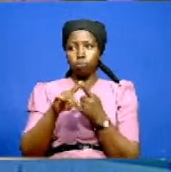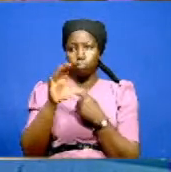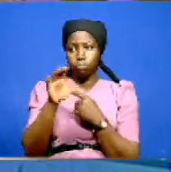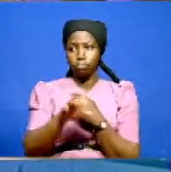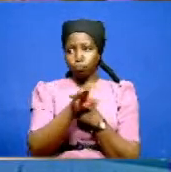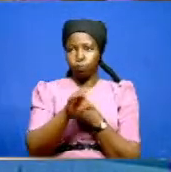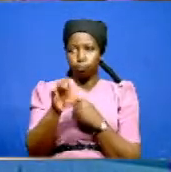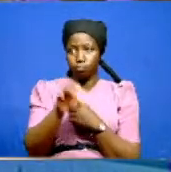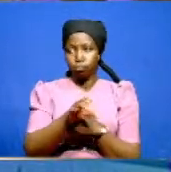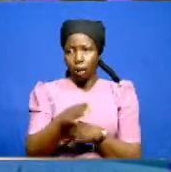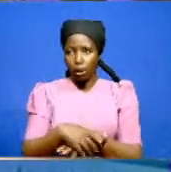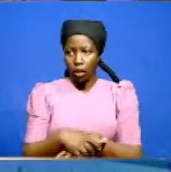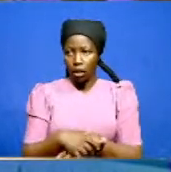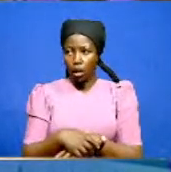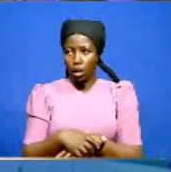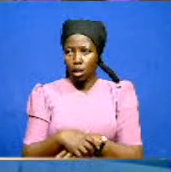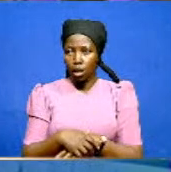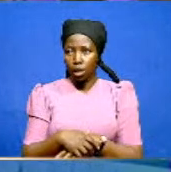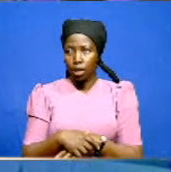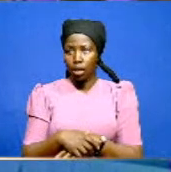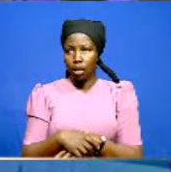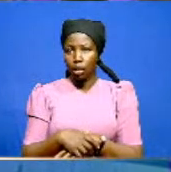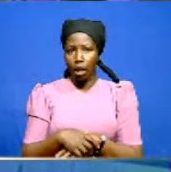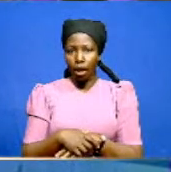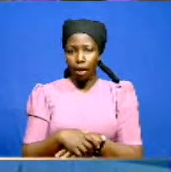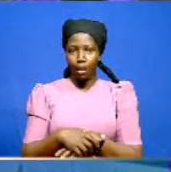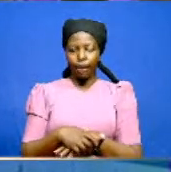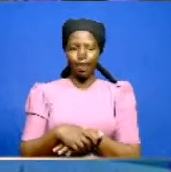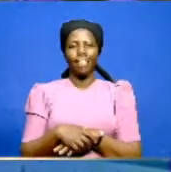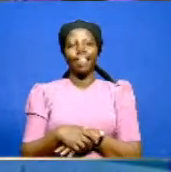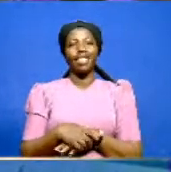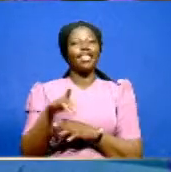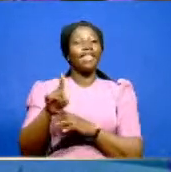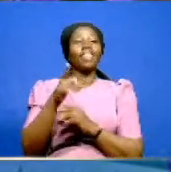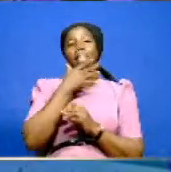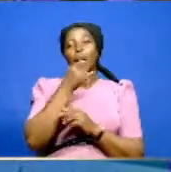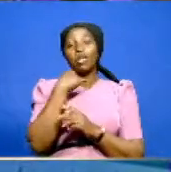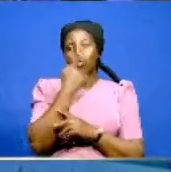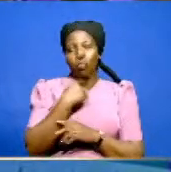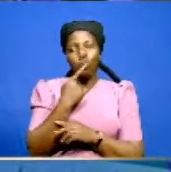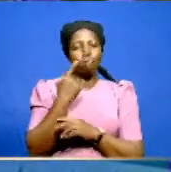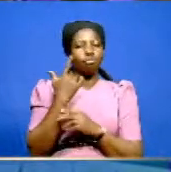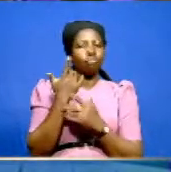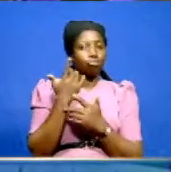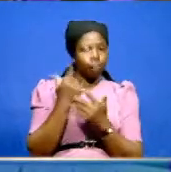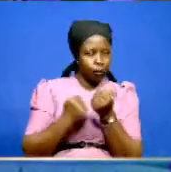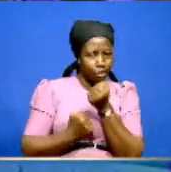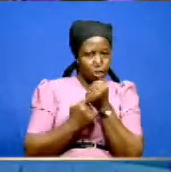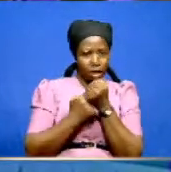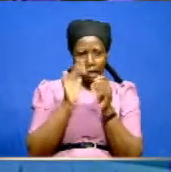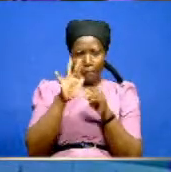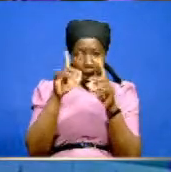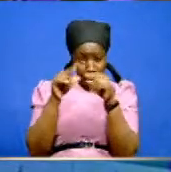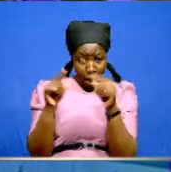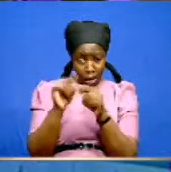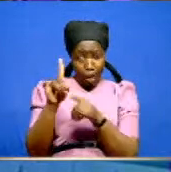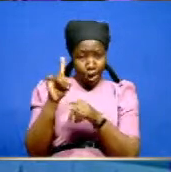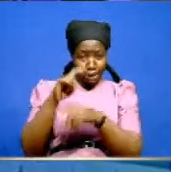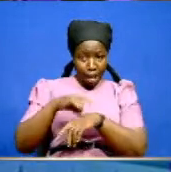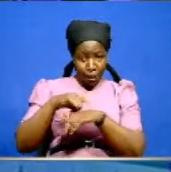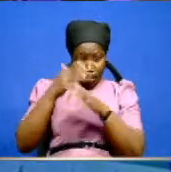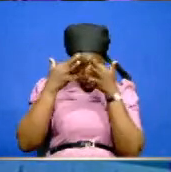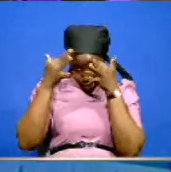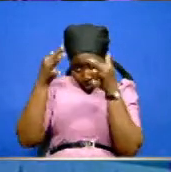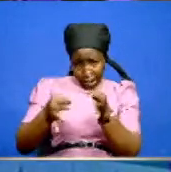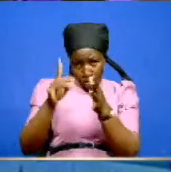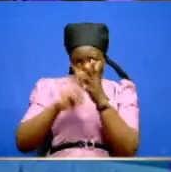A man who stood for his, with his word. One time we made a decision what we should do in